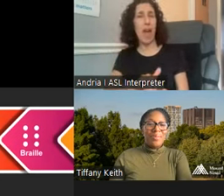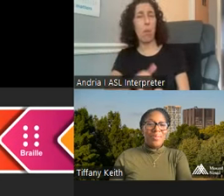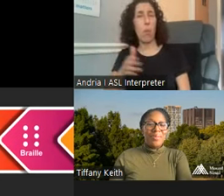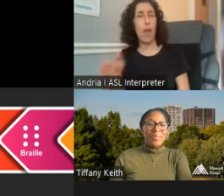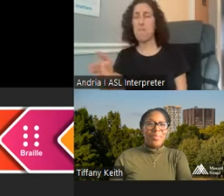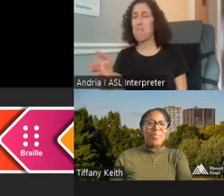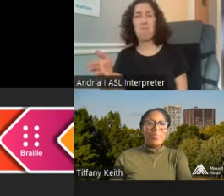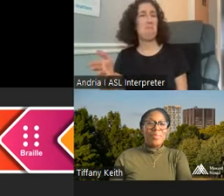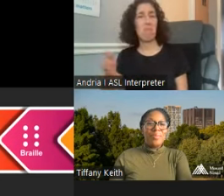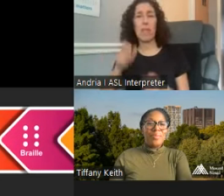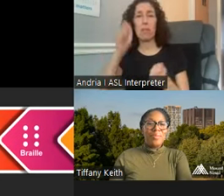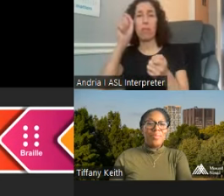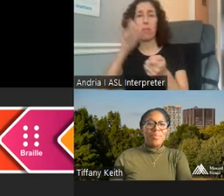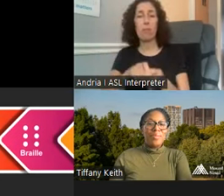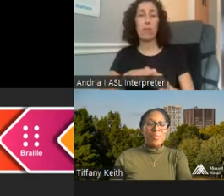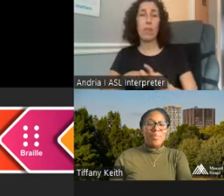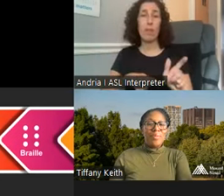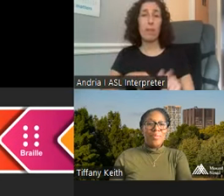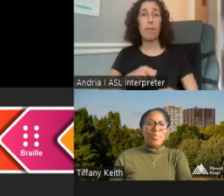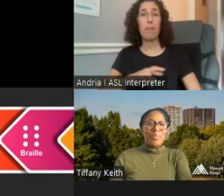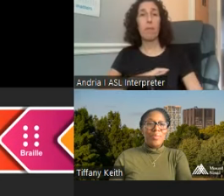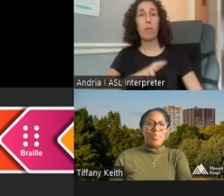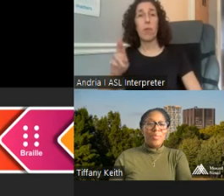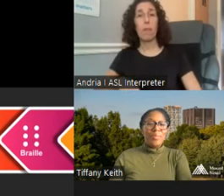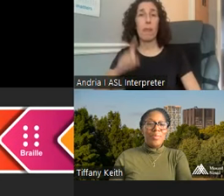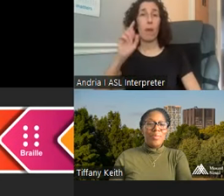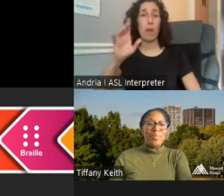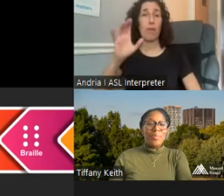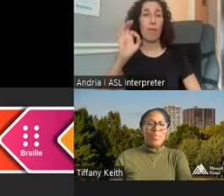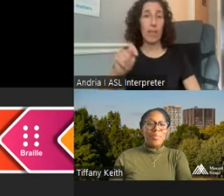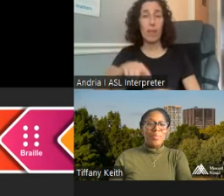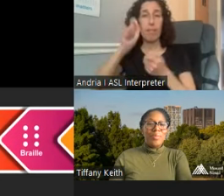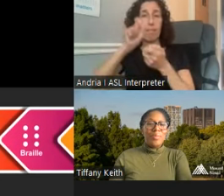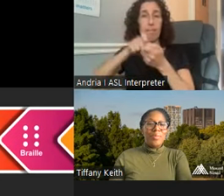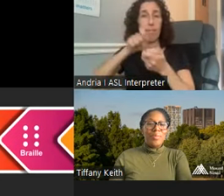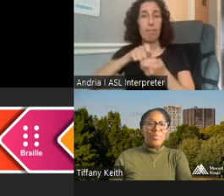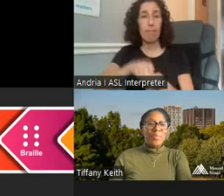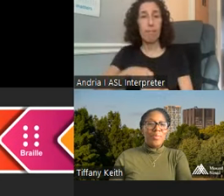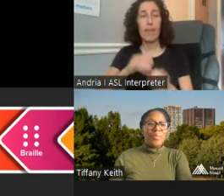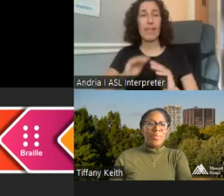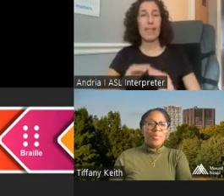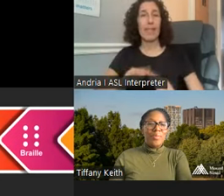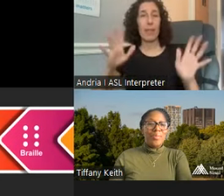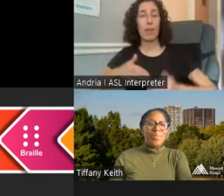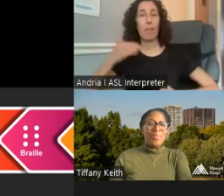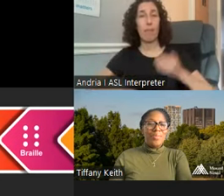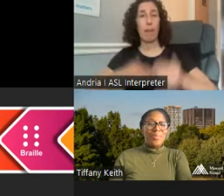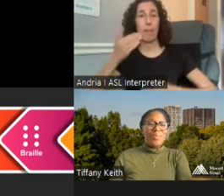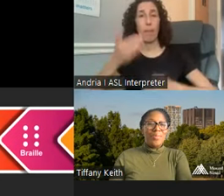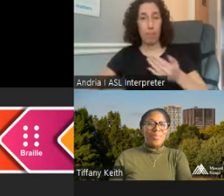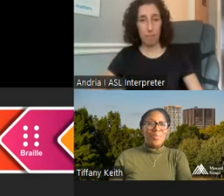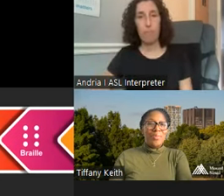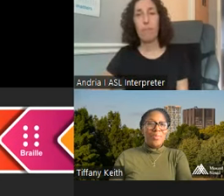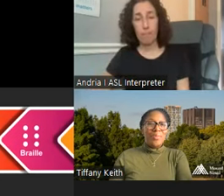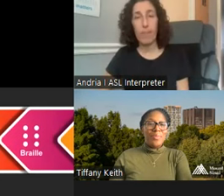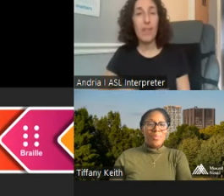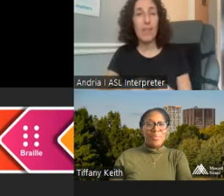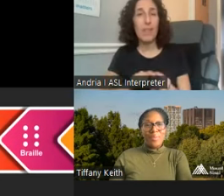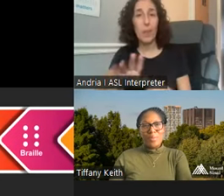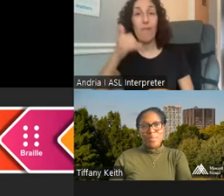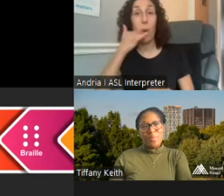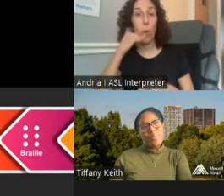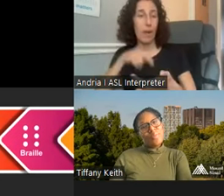those specific directions, right? Go 400 feet and turn left, something that the GPS might say. So not to say that you